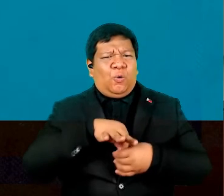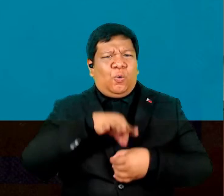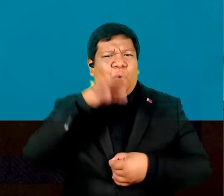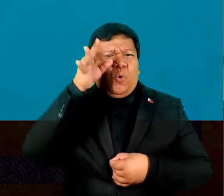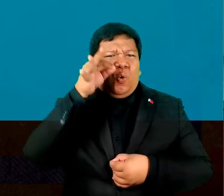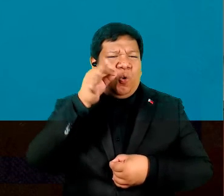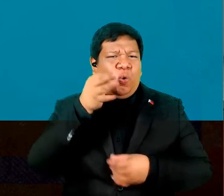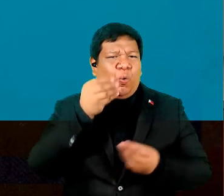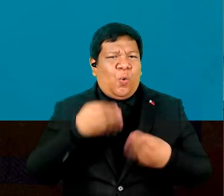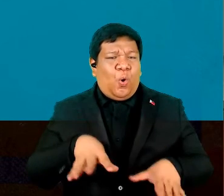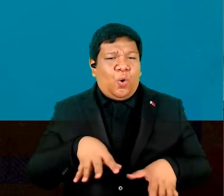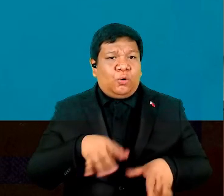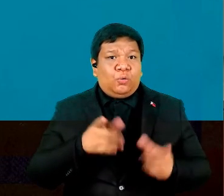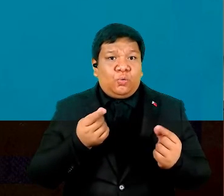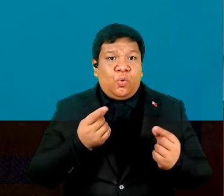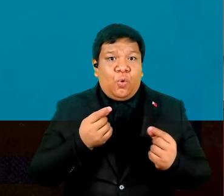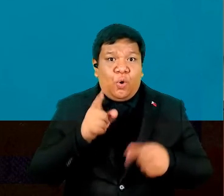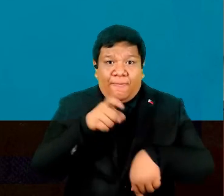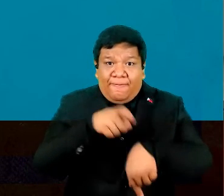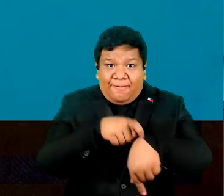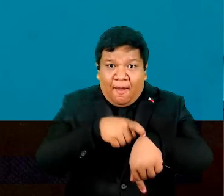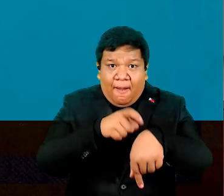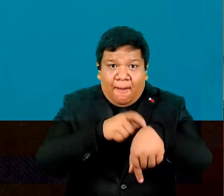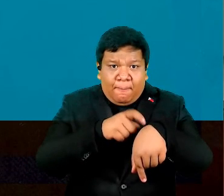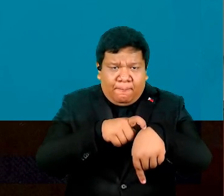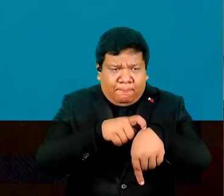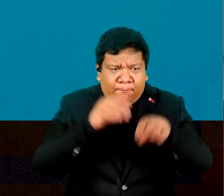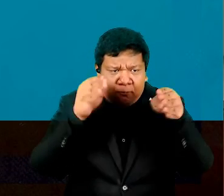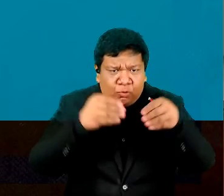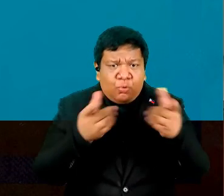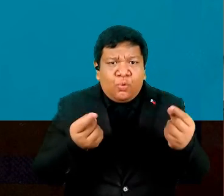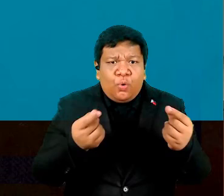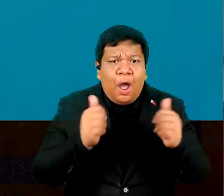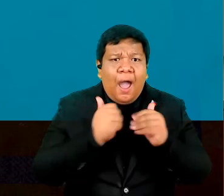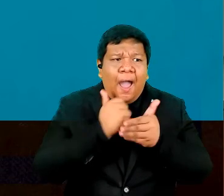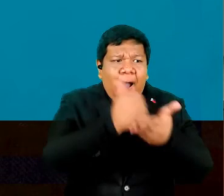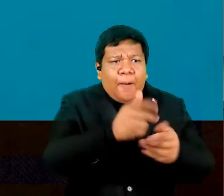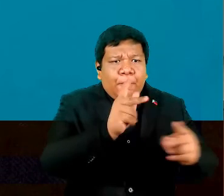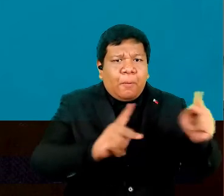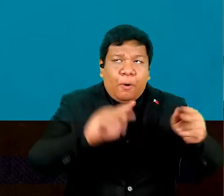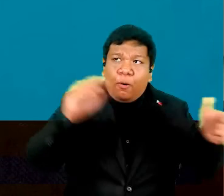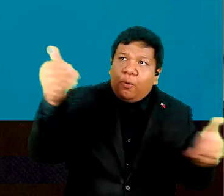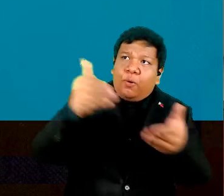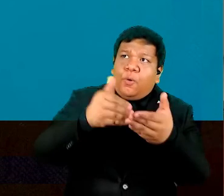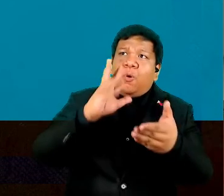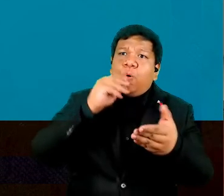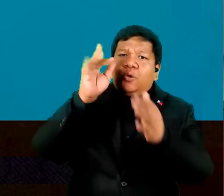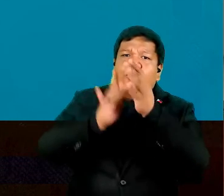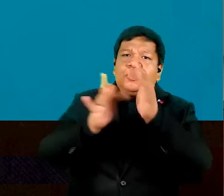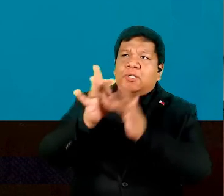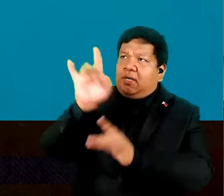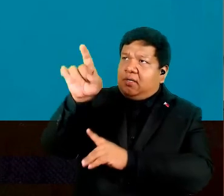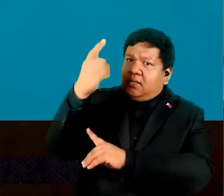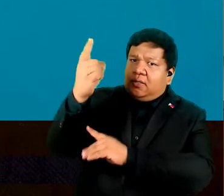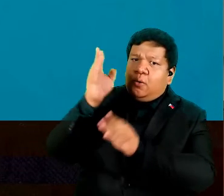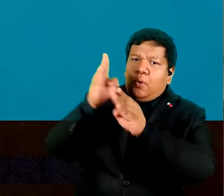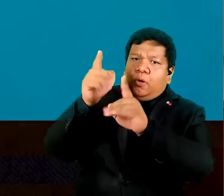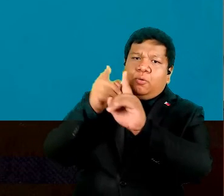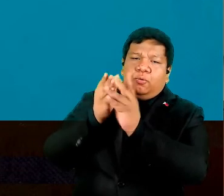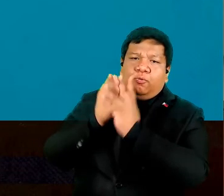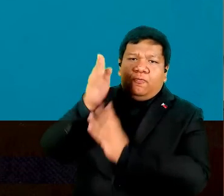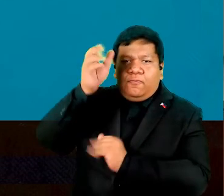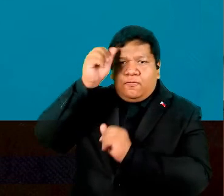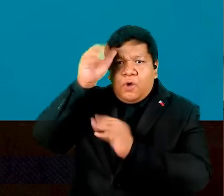soul? So invest your time by introducing Christ to them, who is the only way to the